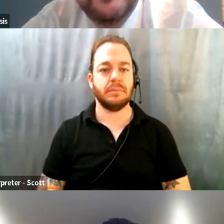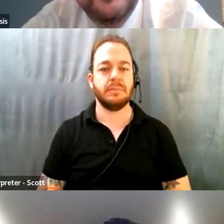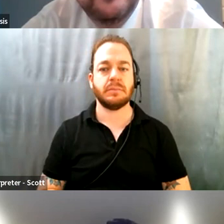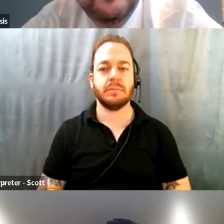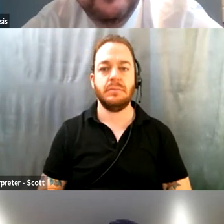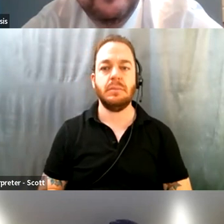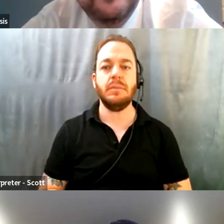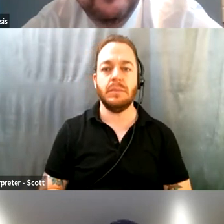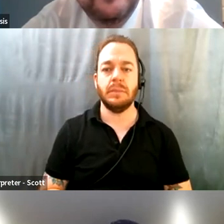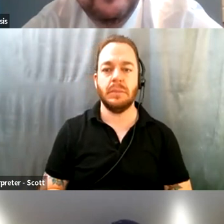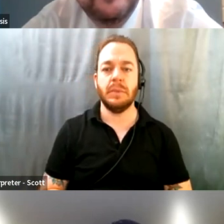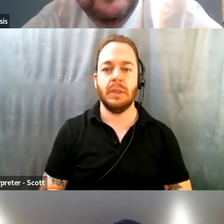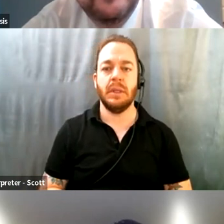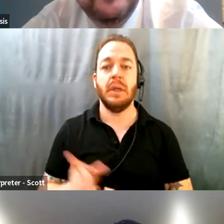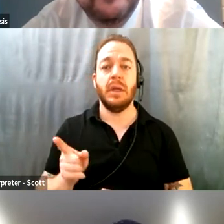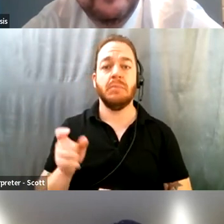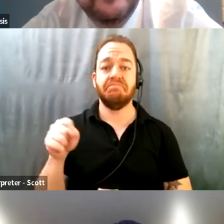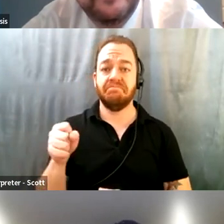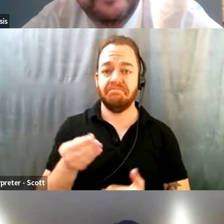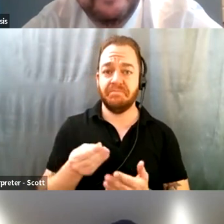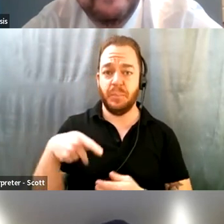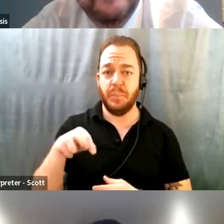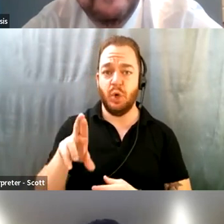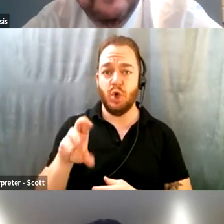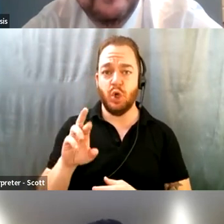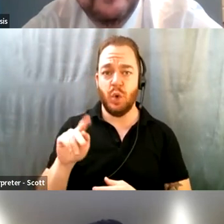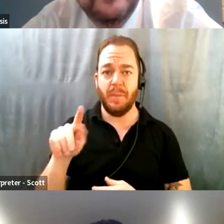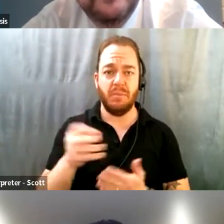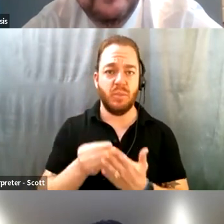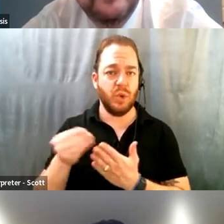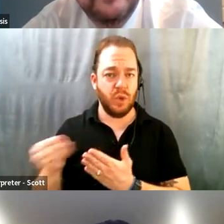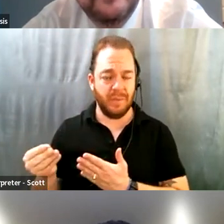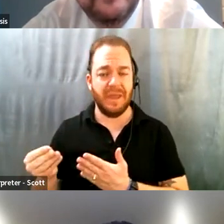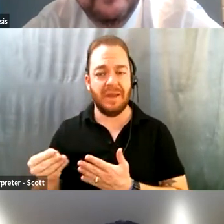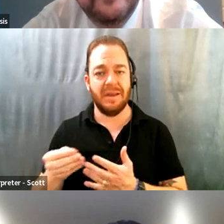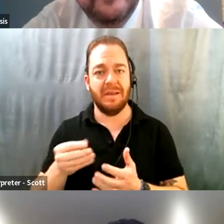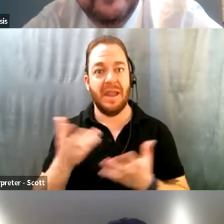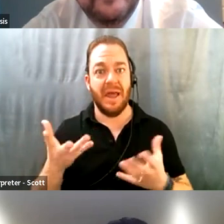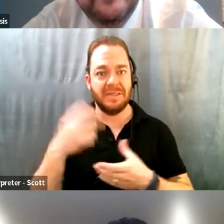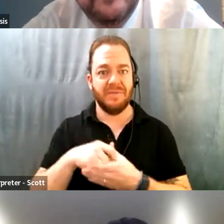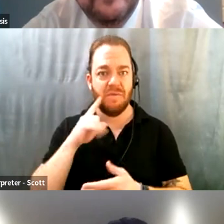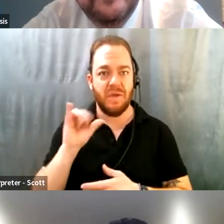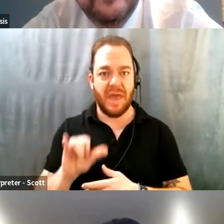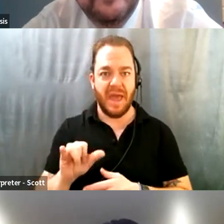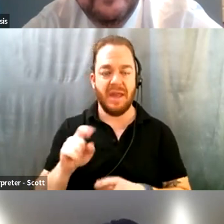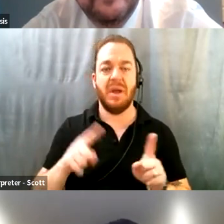Well, procurement, yeah, there's a whole lot of things going to that. But I think from this procurement